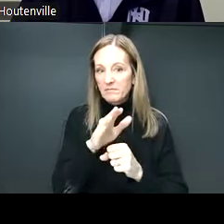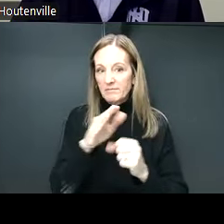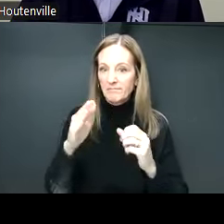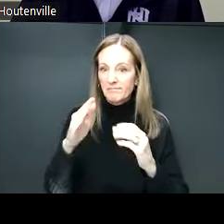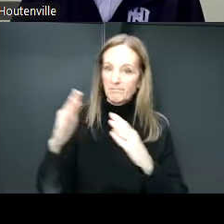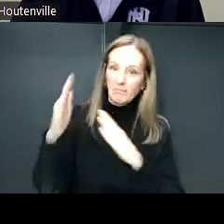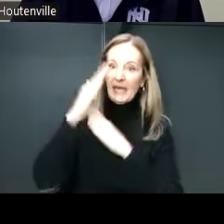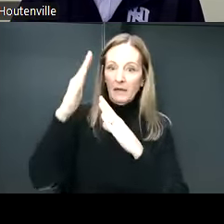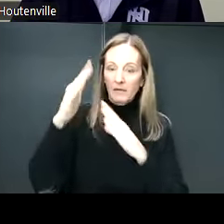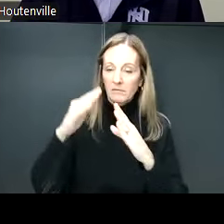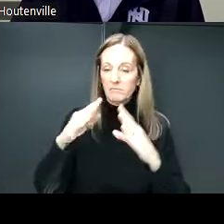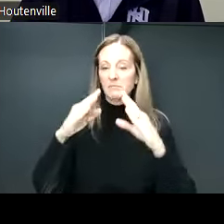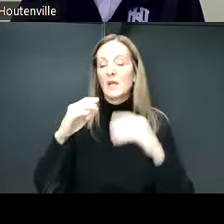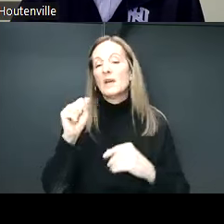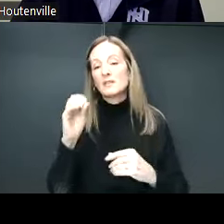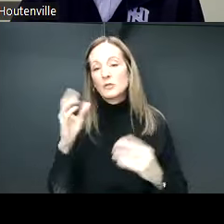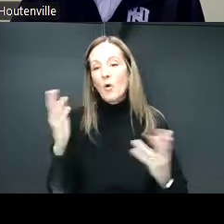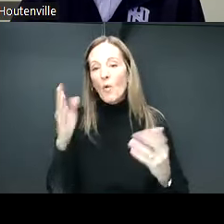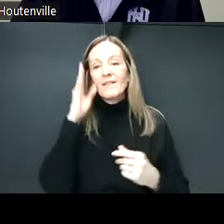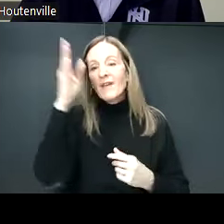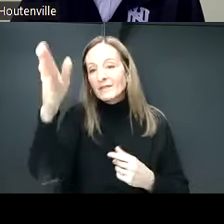So eventually this